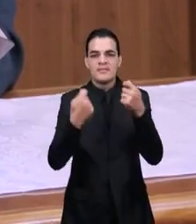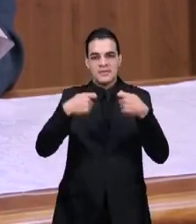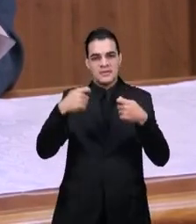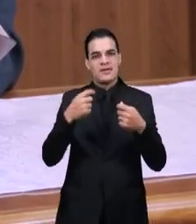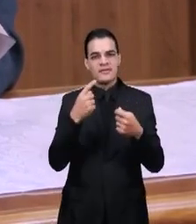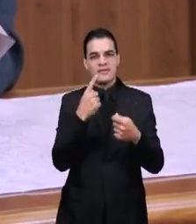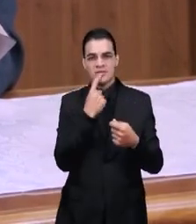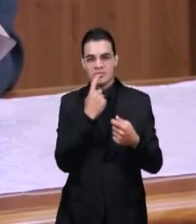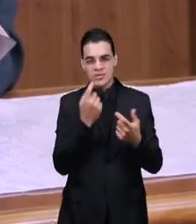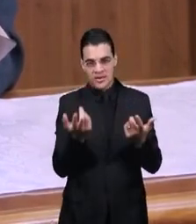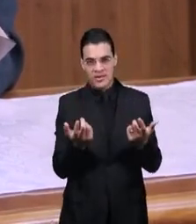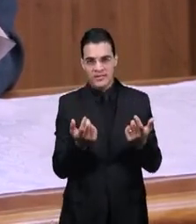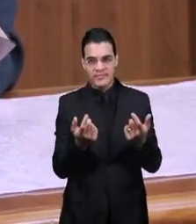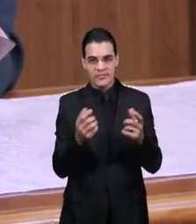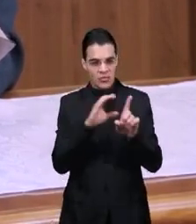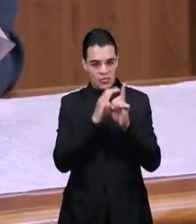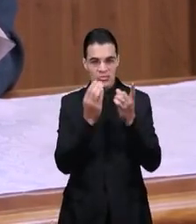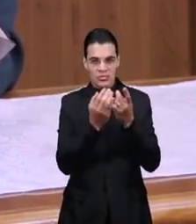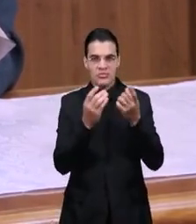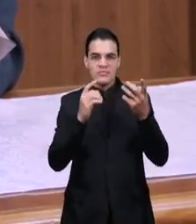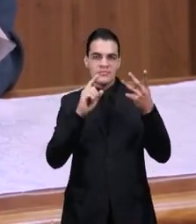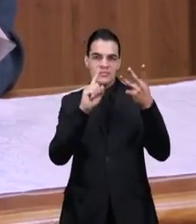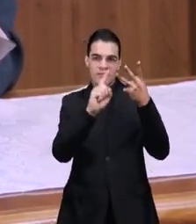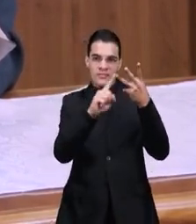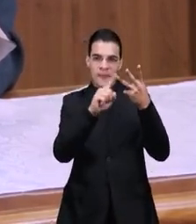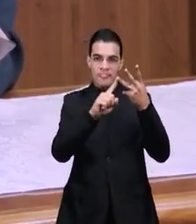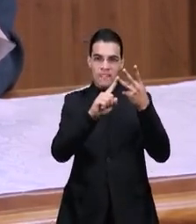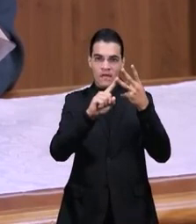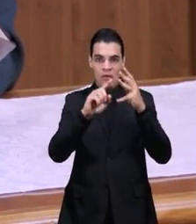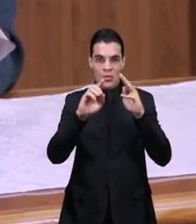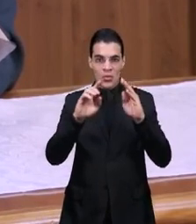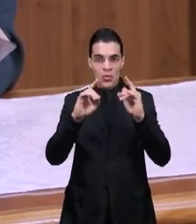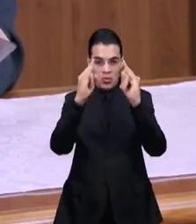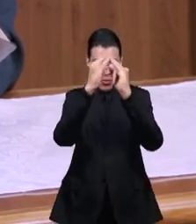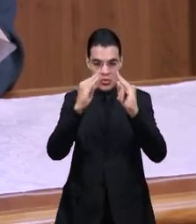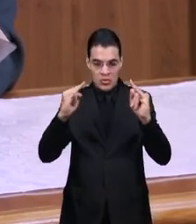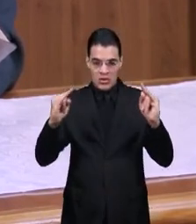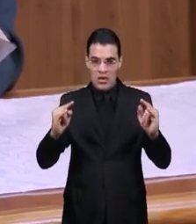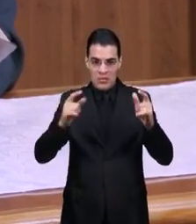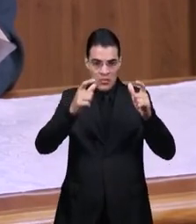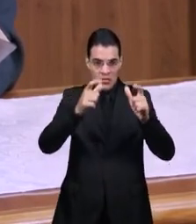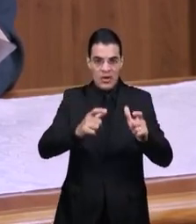temple itself that God chose to celebrate